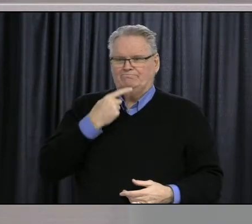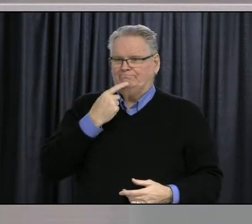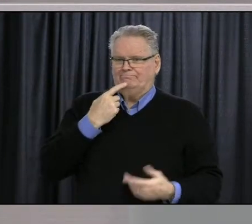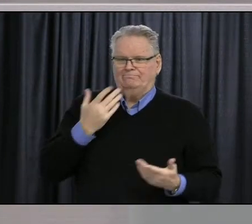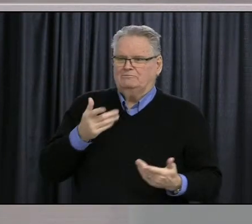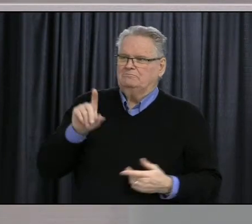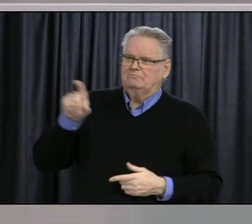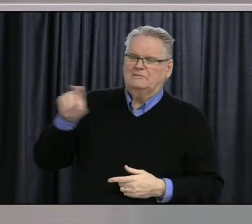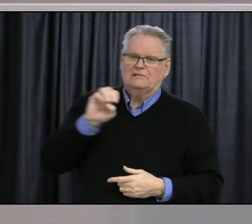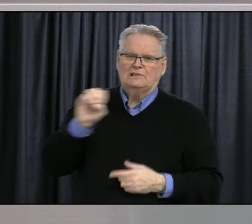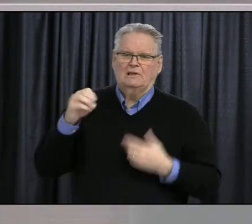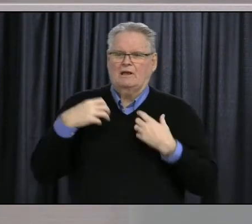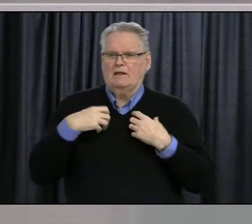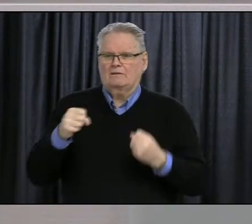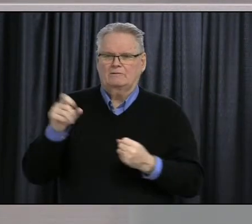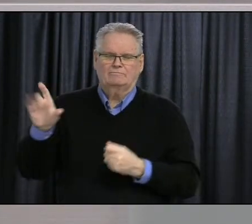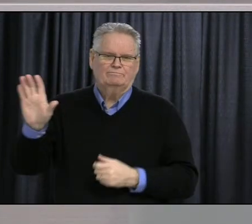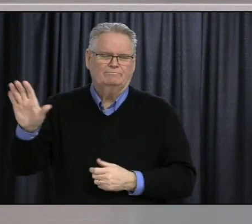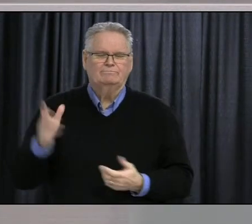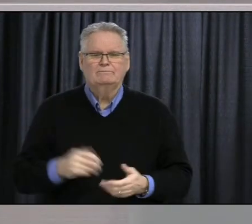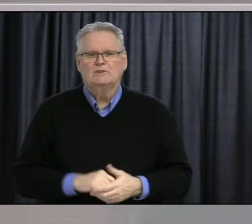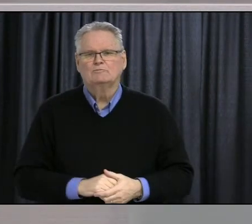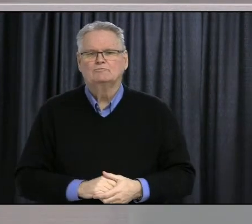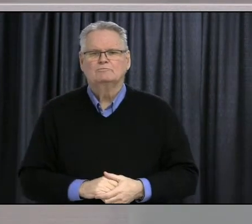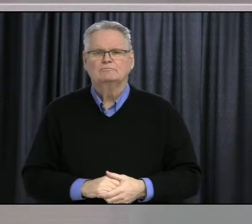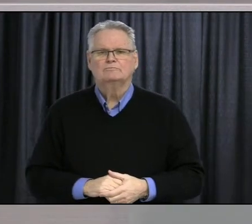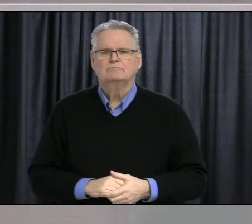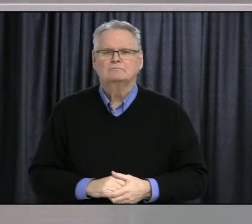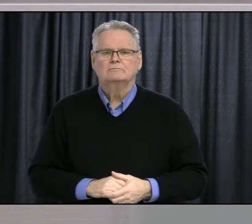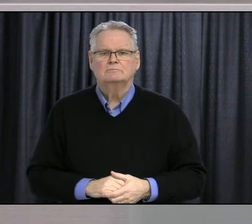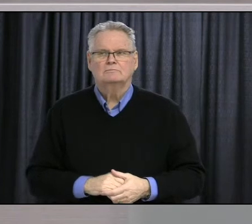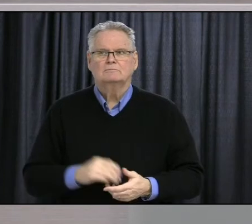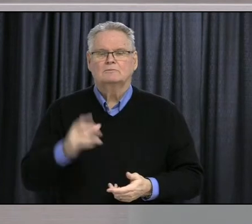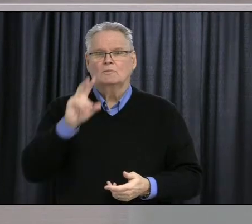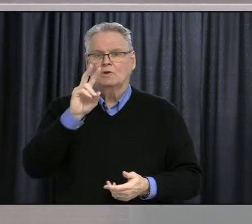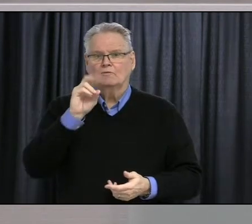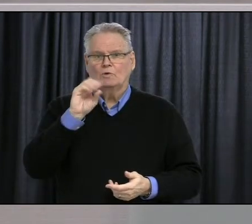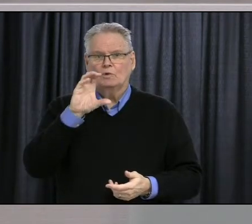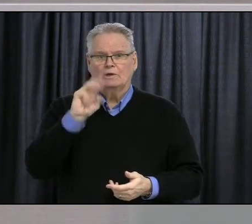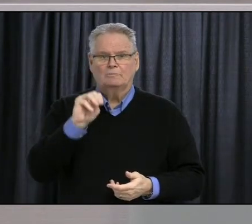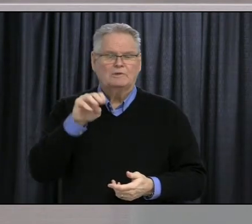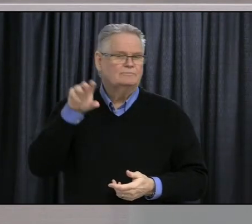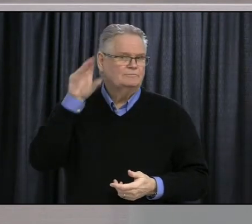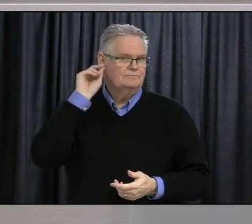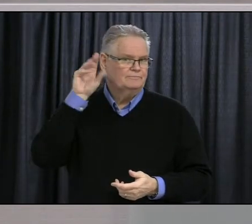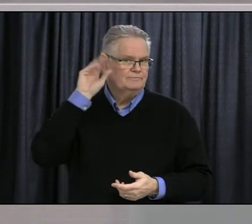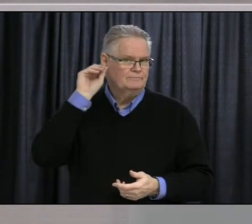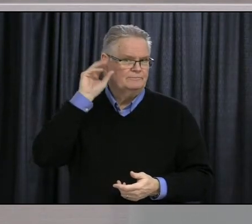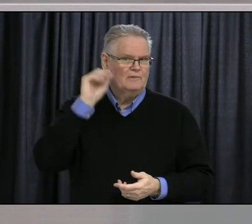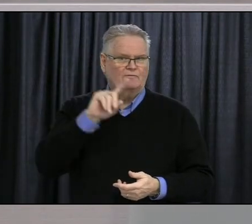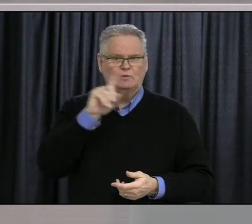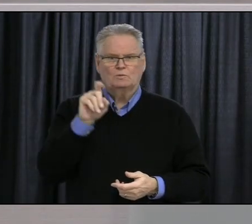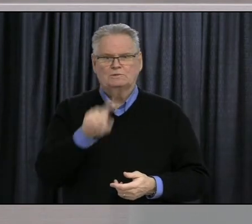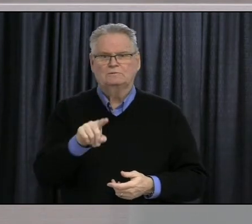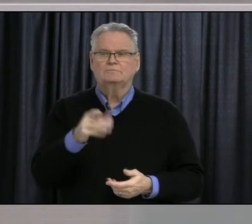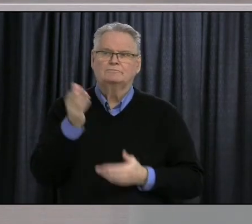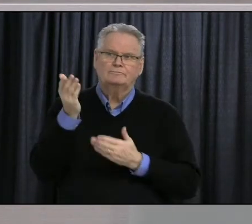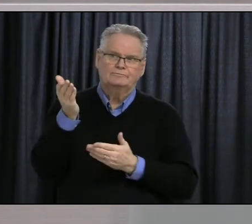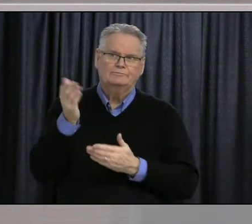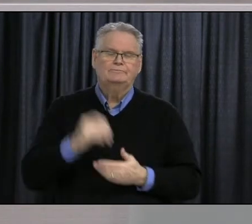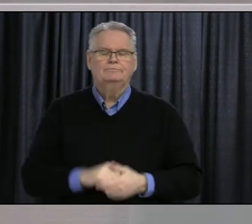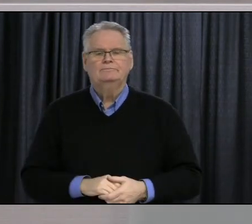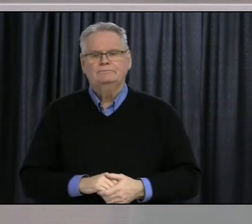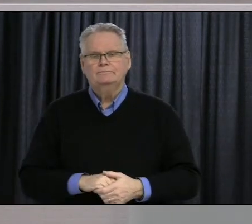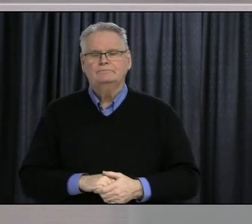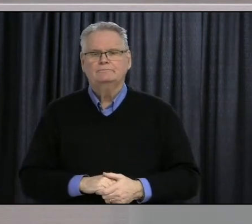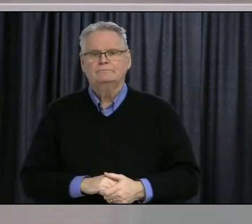Our next questions are from Richard Duggan with VOCM. Please go ahead. Dr. Fitzgerald, I'm wondering if you can give some more detail on